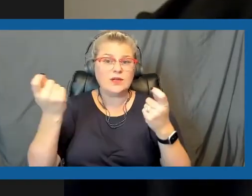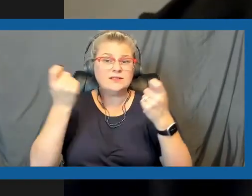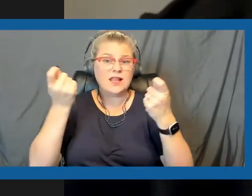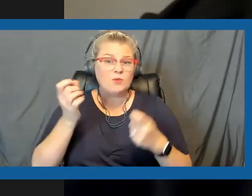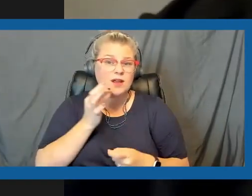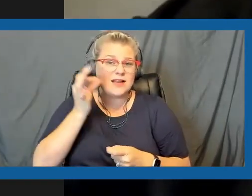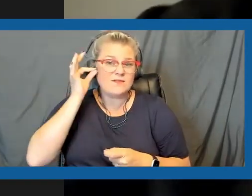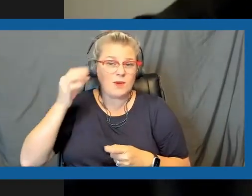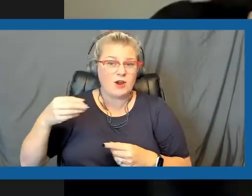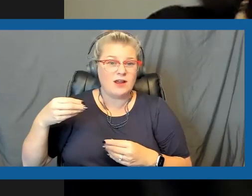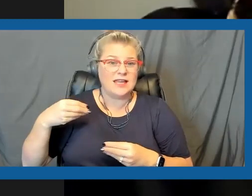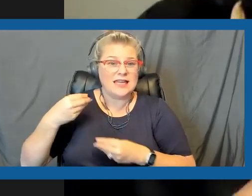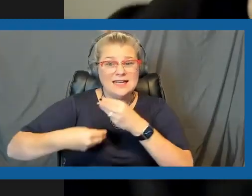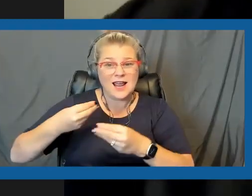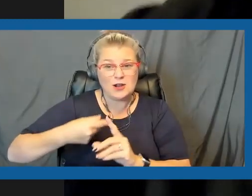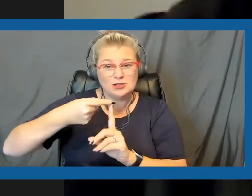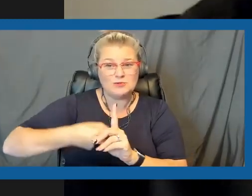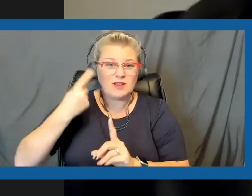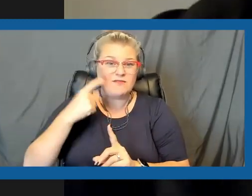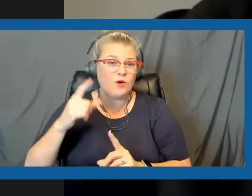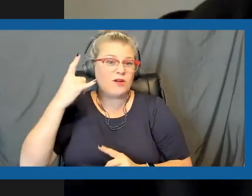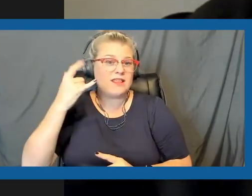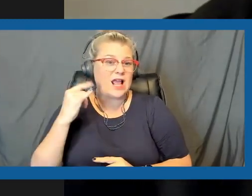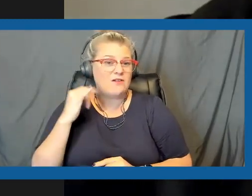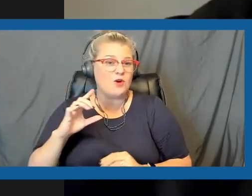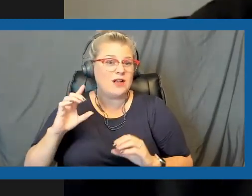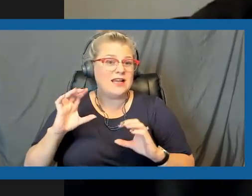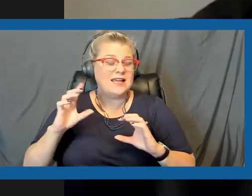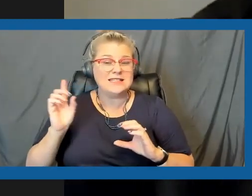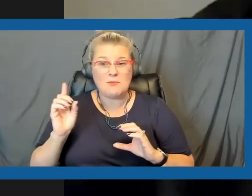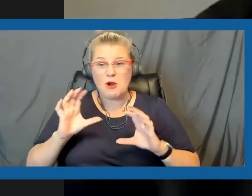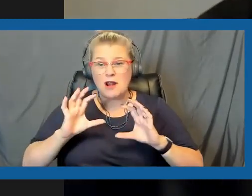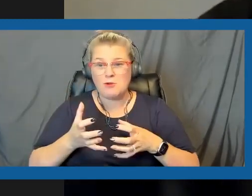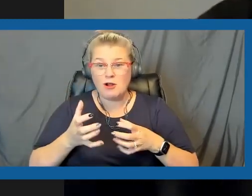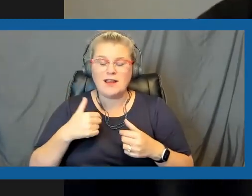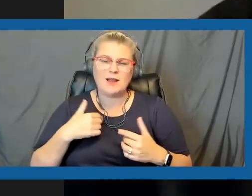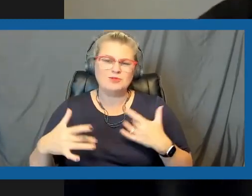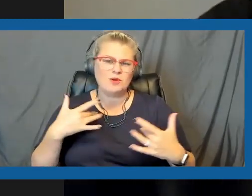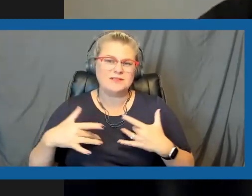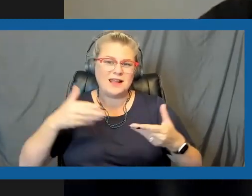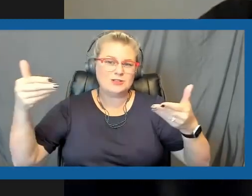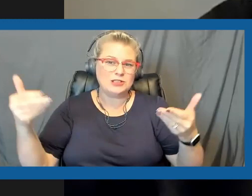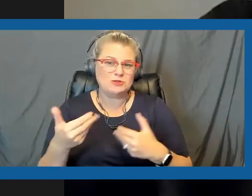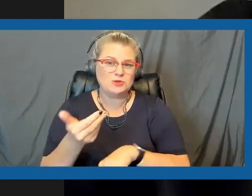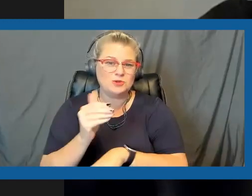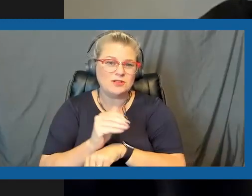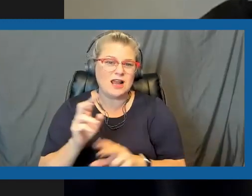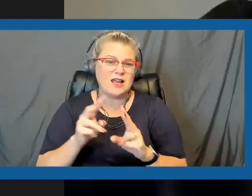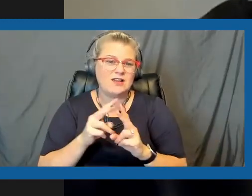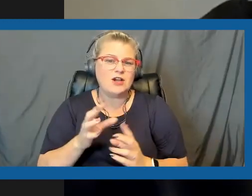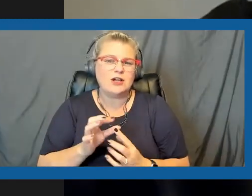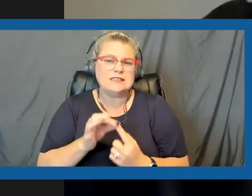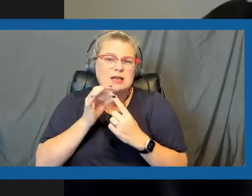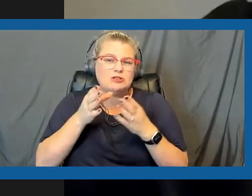American Heritage Month with the California Democratic Party. I'm so excited to introduce to you tonight a very, very special